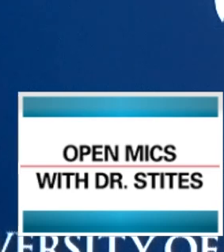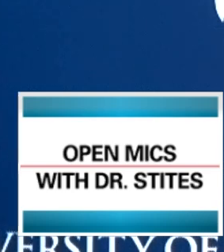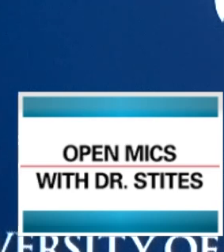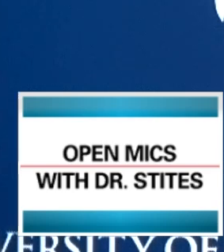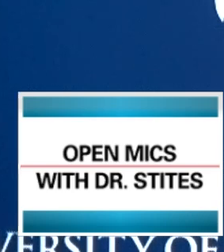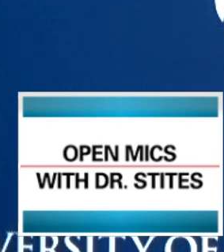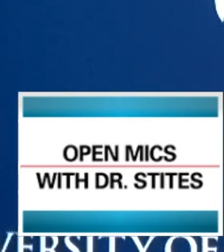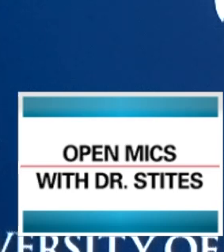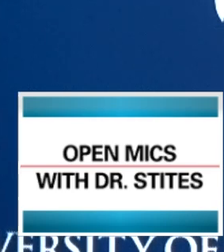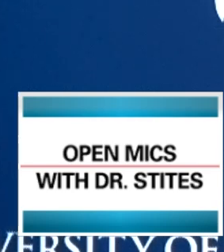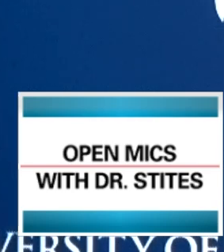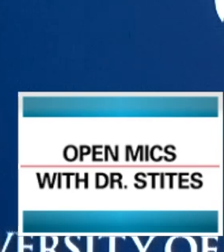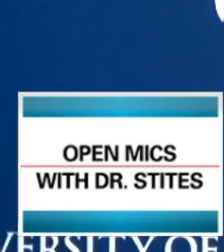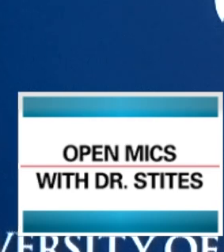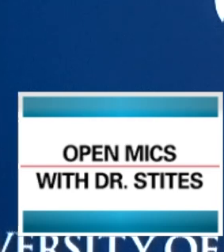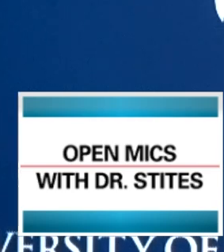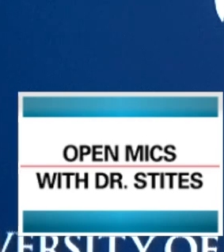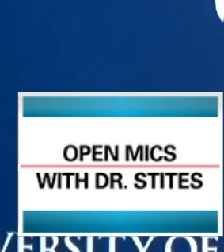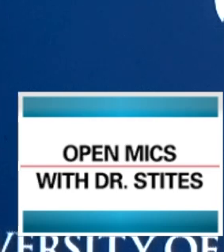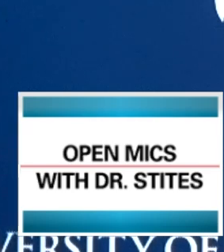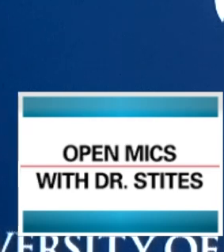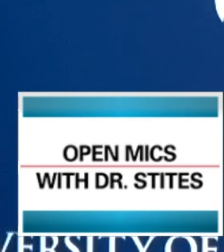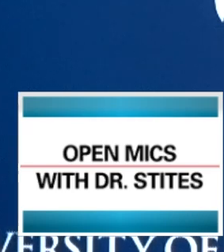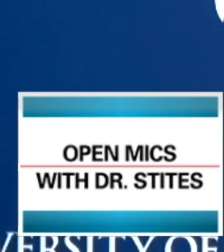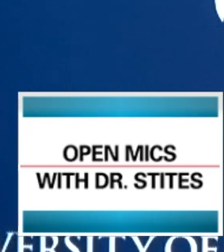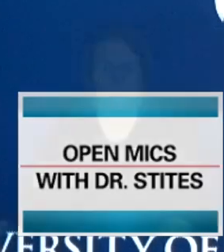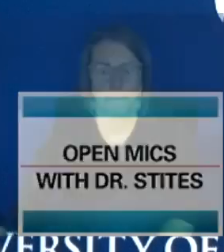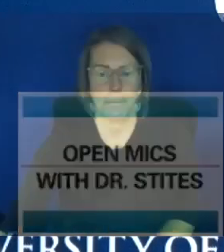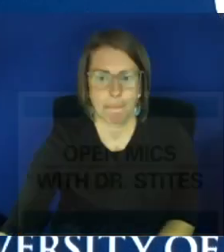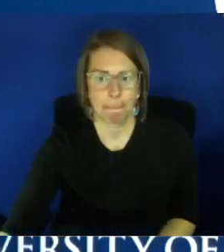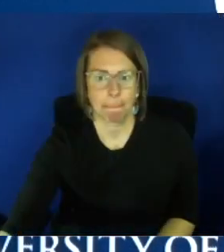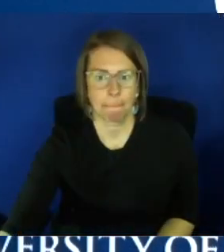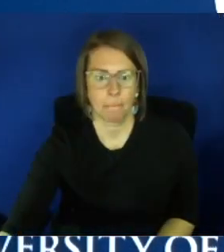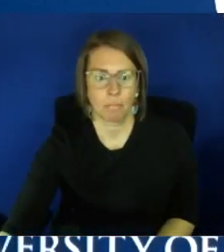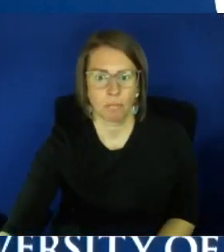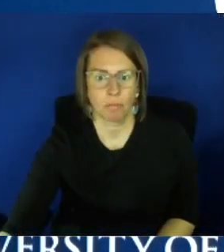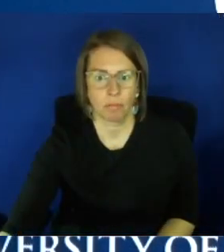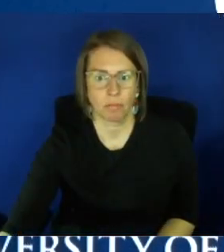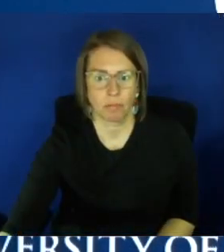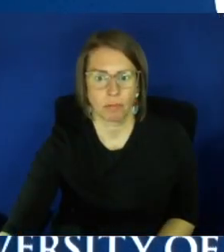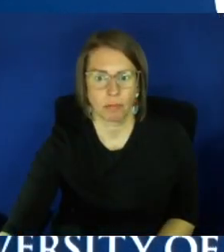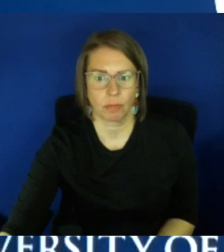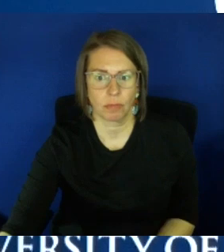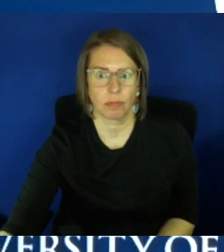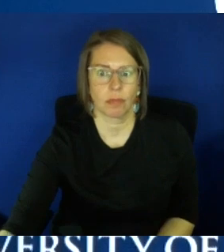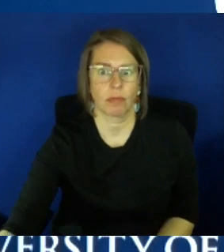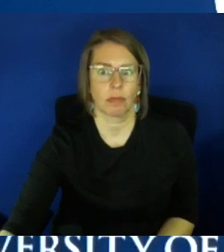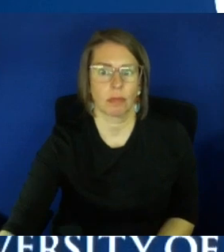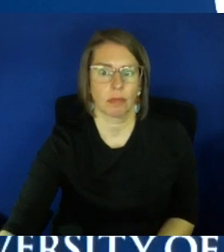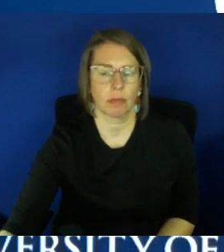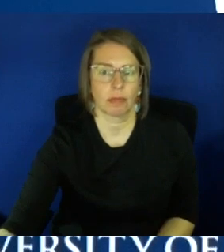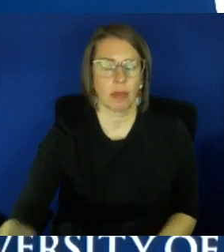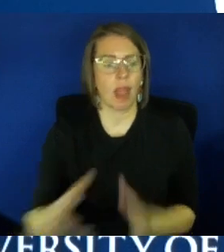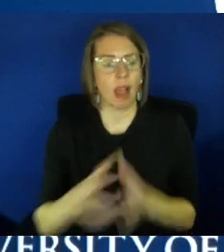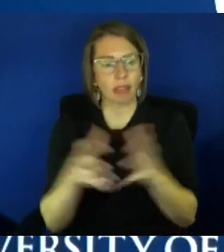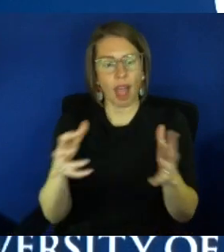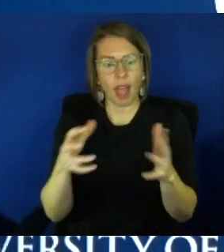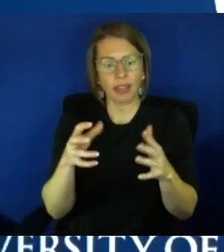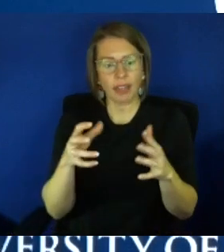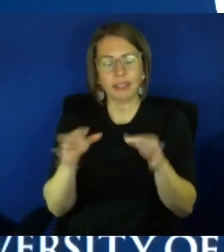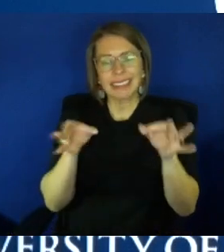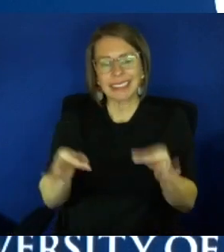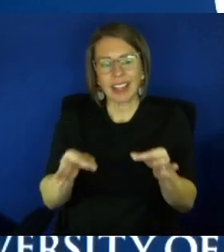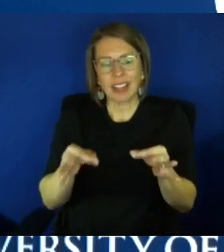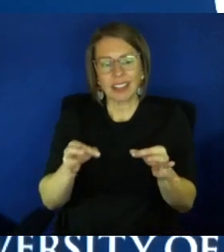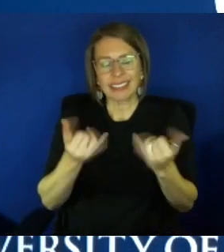common source that they were infected from. But a lot of those details are still not readily